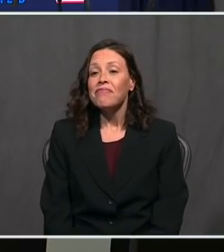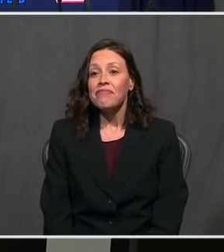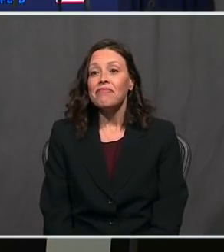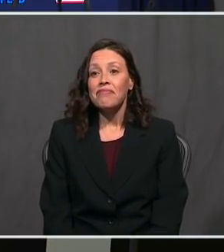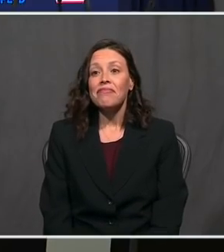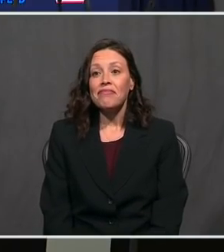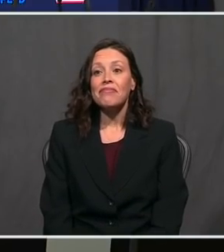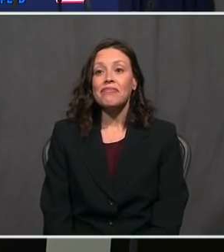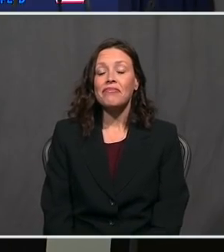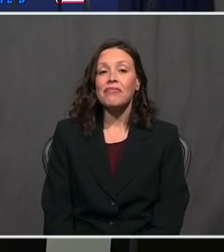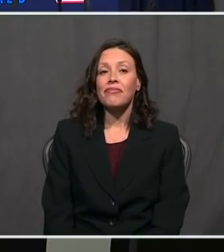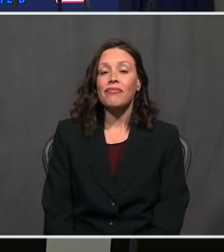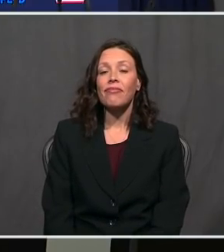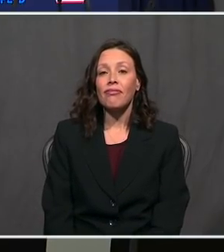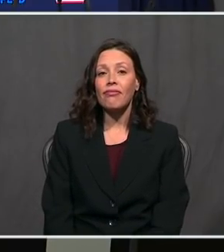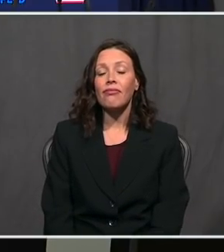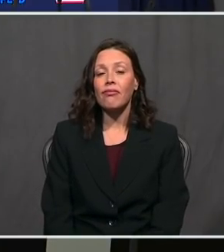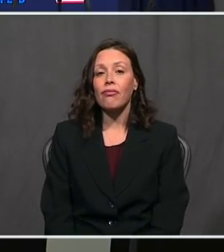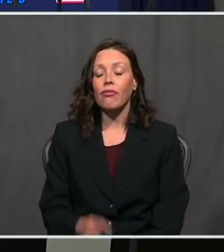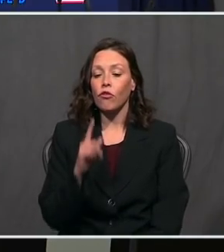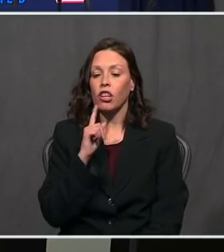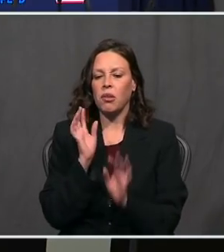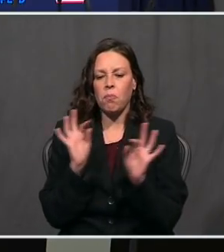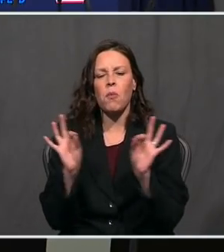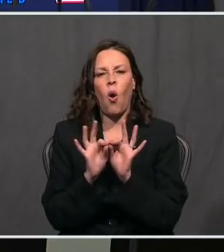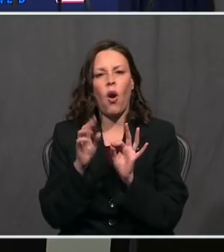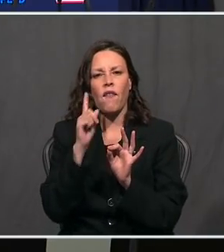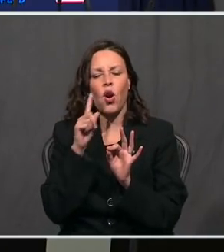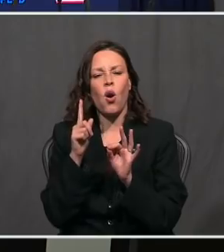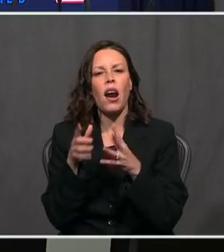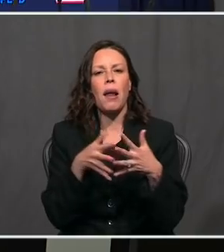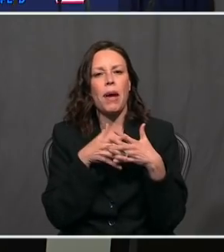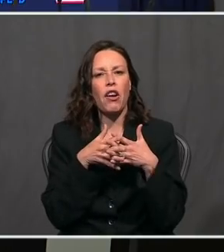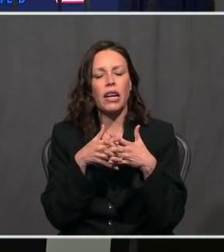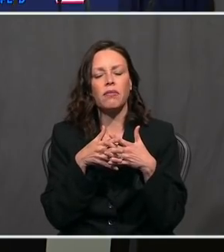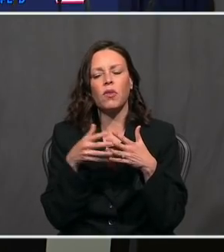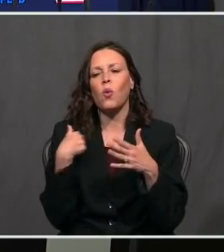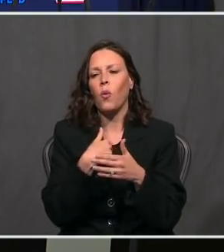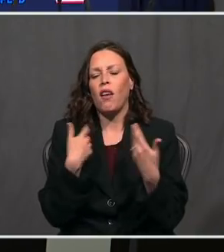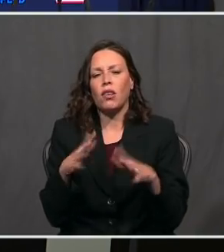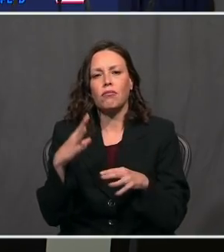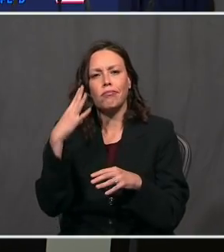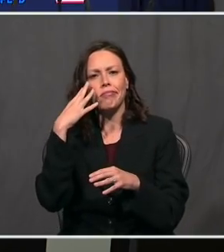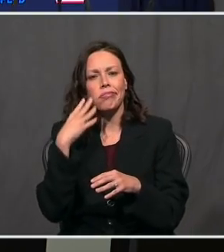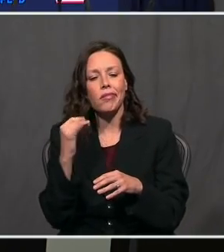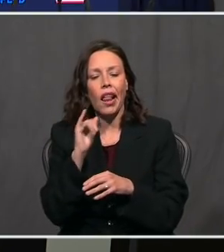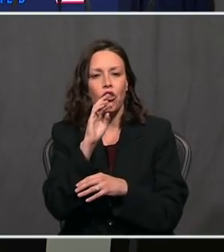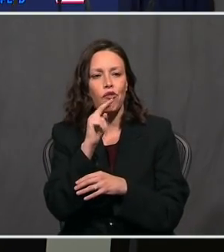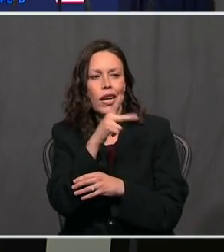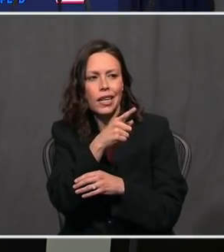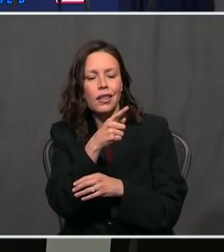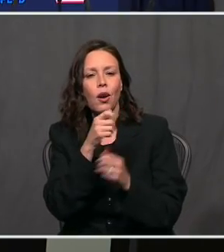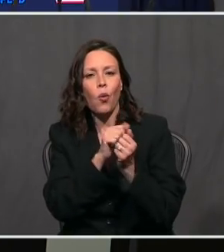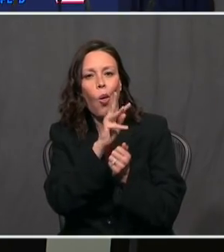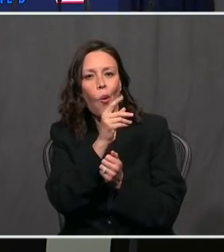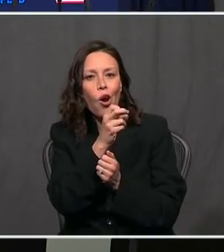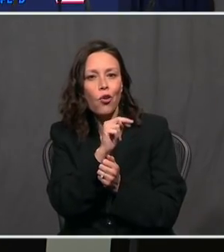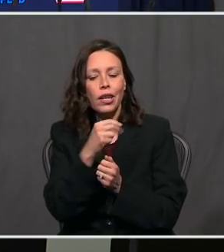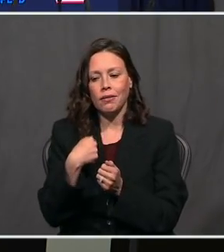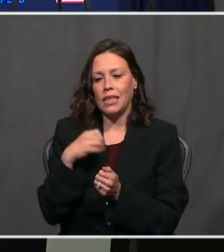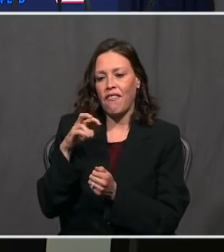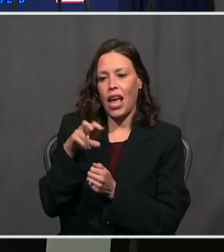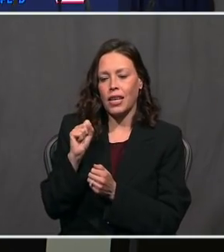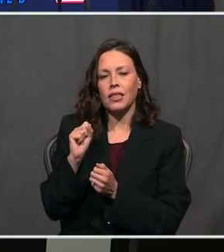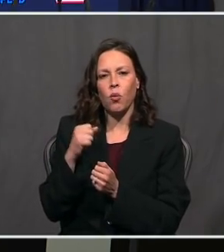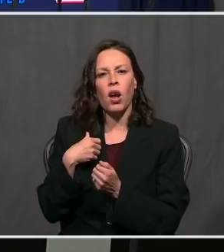it's something that I can't think is more important for this country. And we've got a lot of experience, you know, Rick, like you do at Walgreens, giving vaccinations.